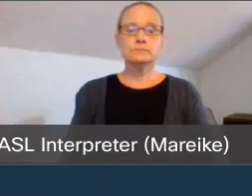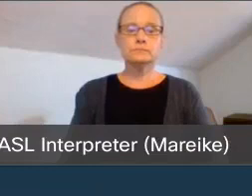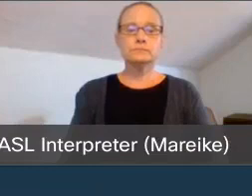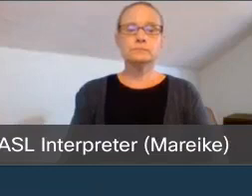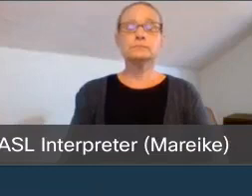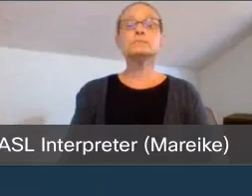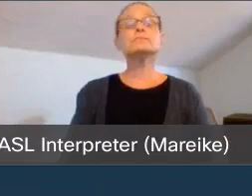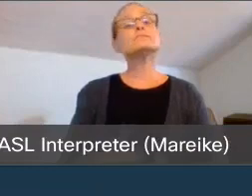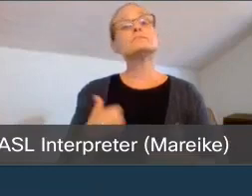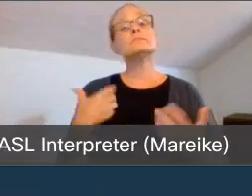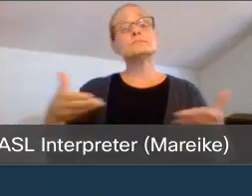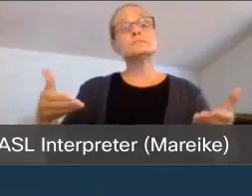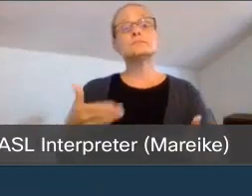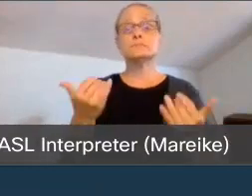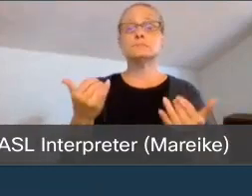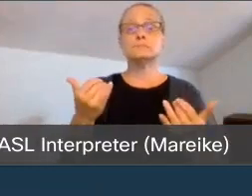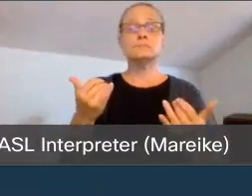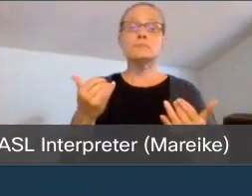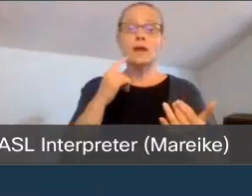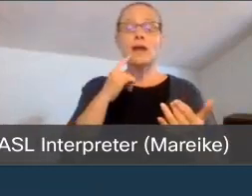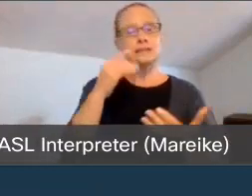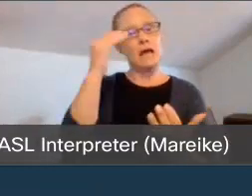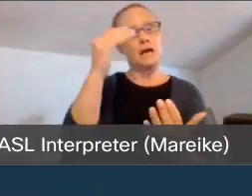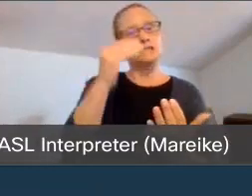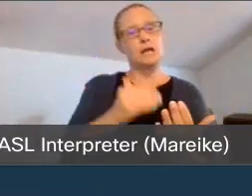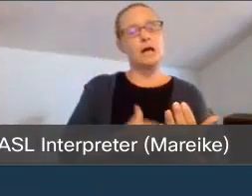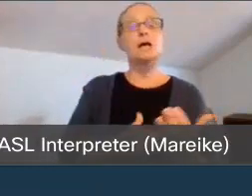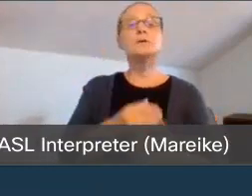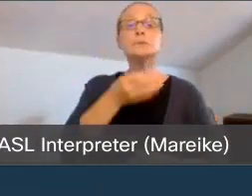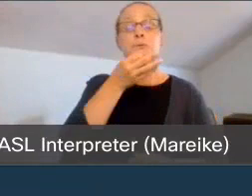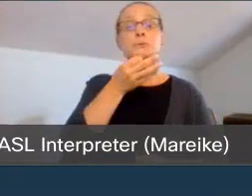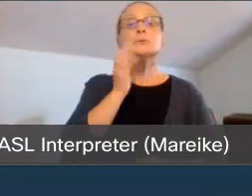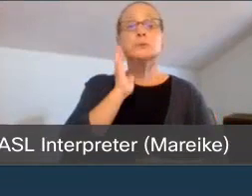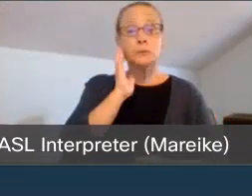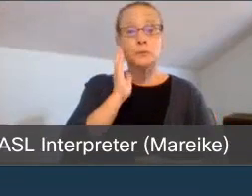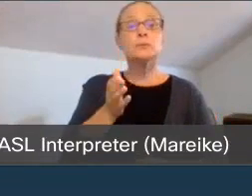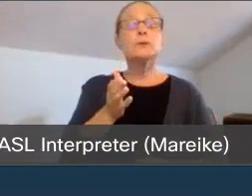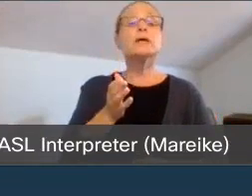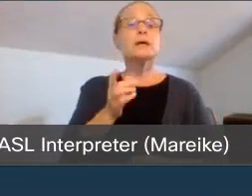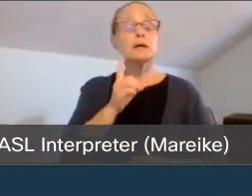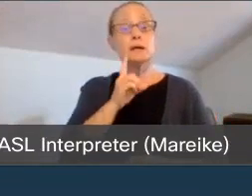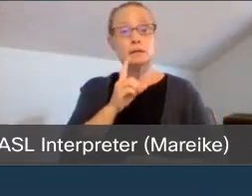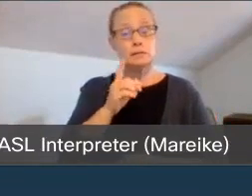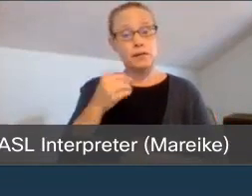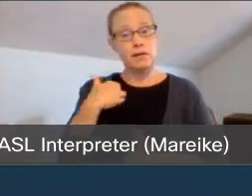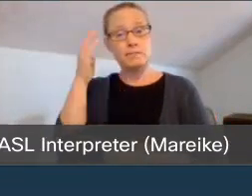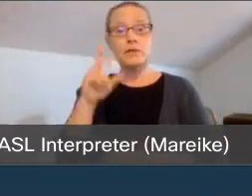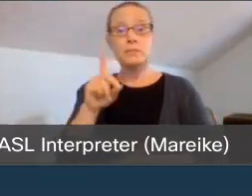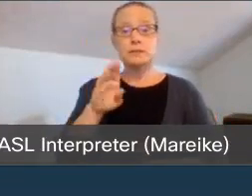And next, I'd like to introduce today's webinar agenda. Coming up shortly, we are going to hear from Debbie